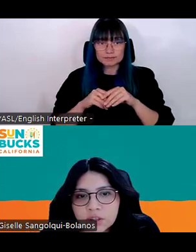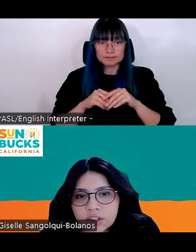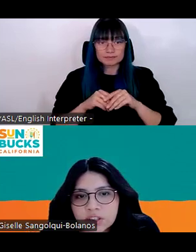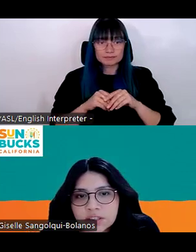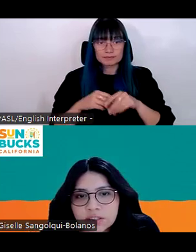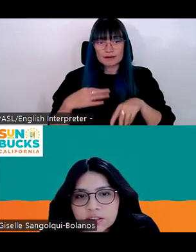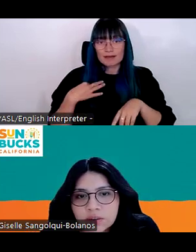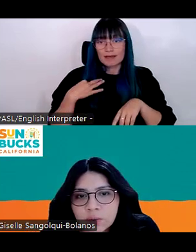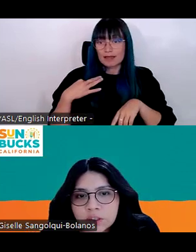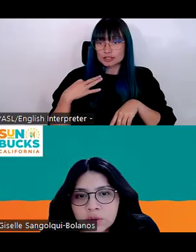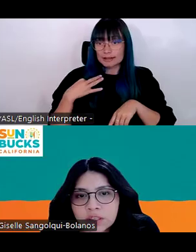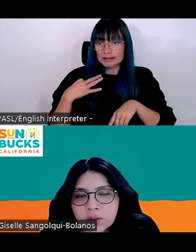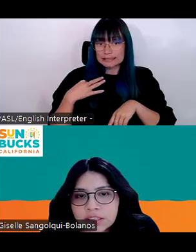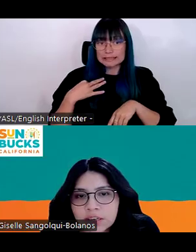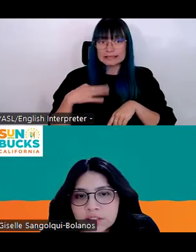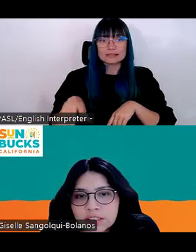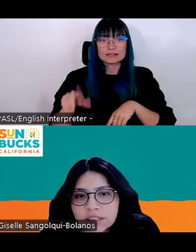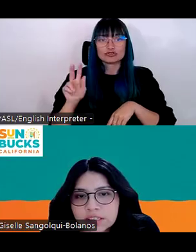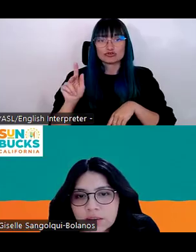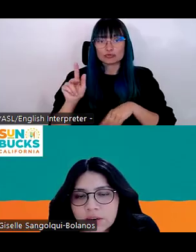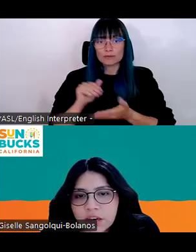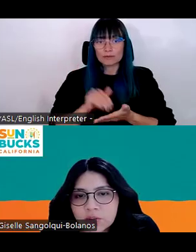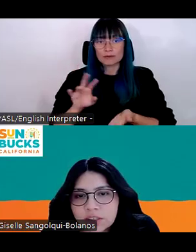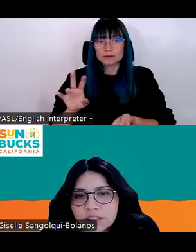Eligibility question with